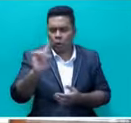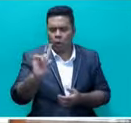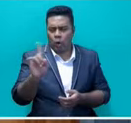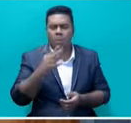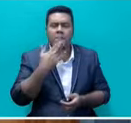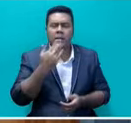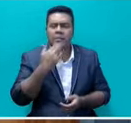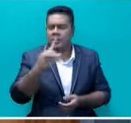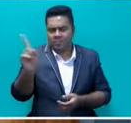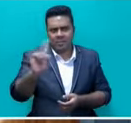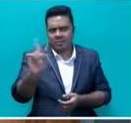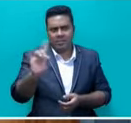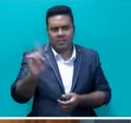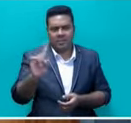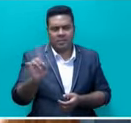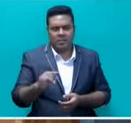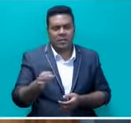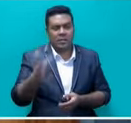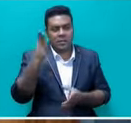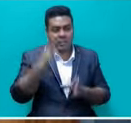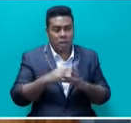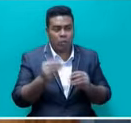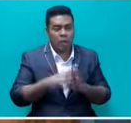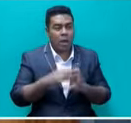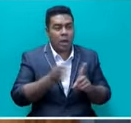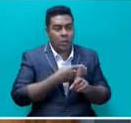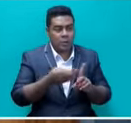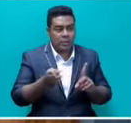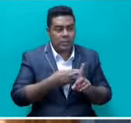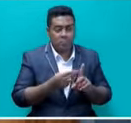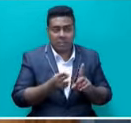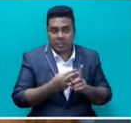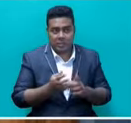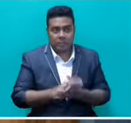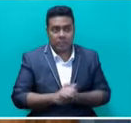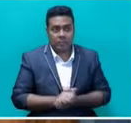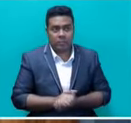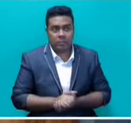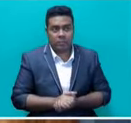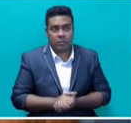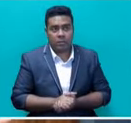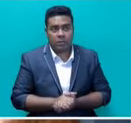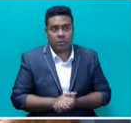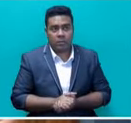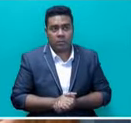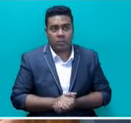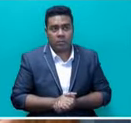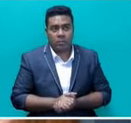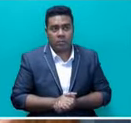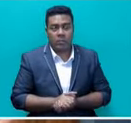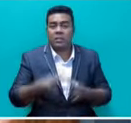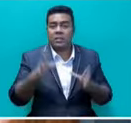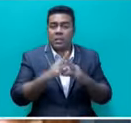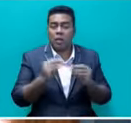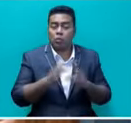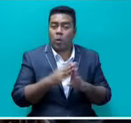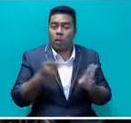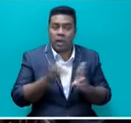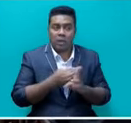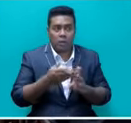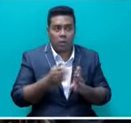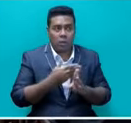Please. Yes, sexual harassment policy. Sexual harassment policy, that's a sexual assault. That